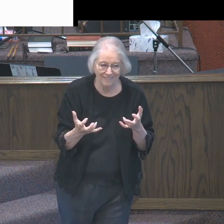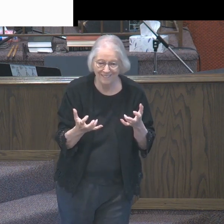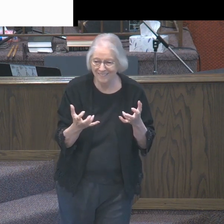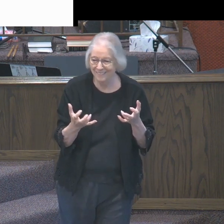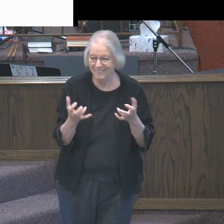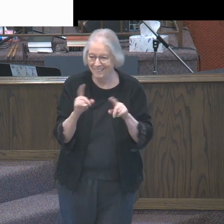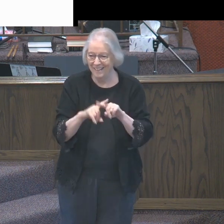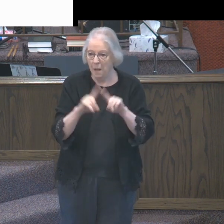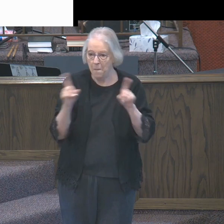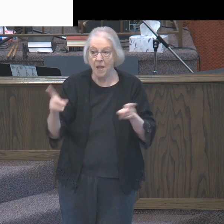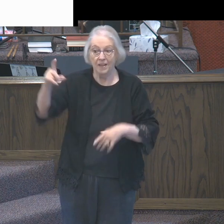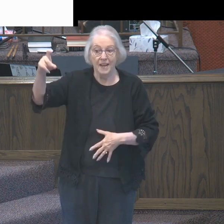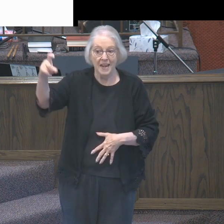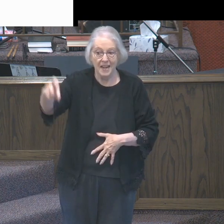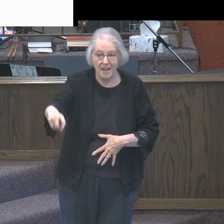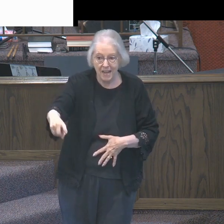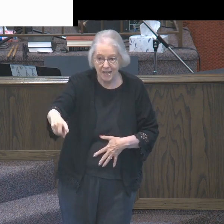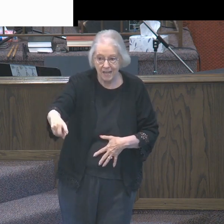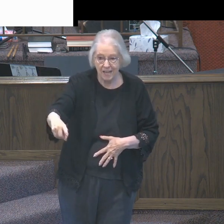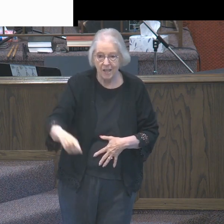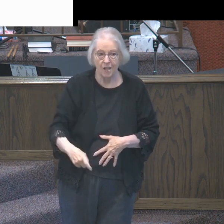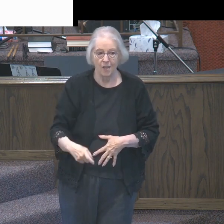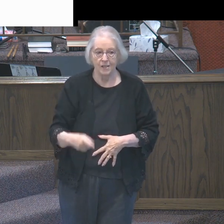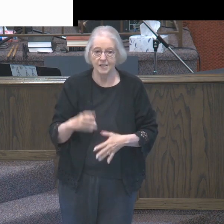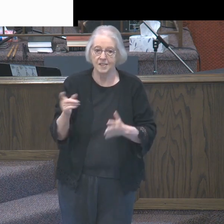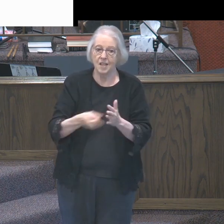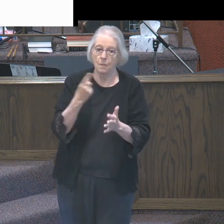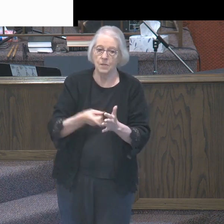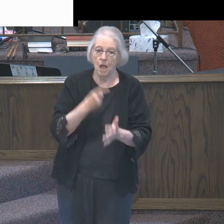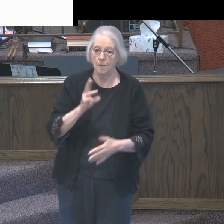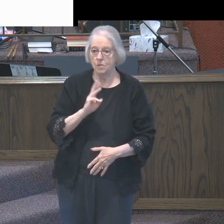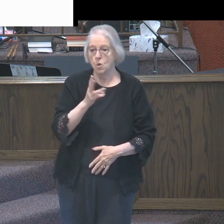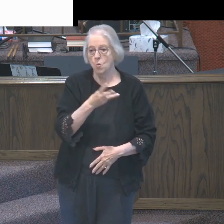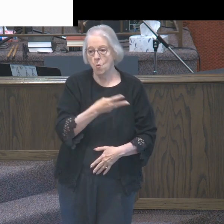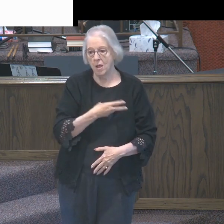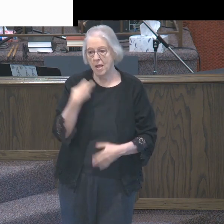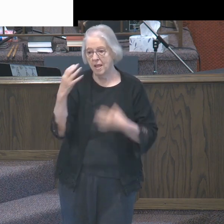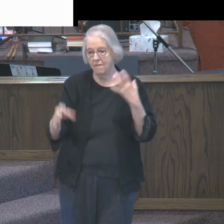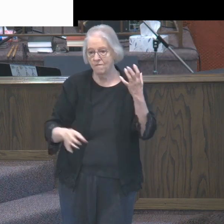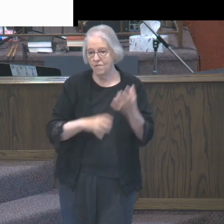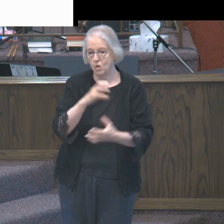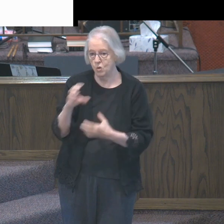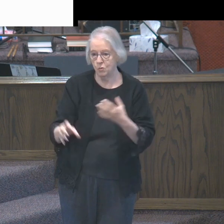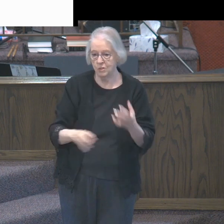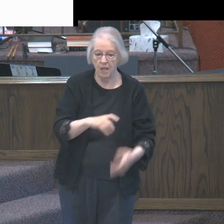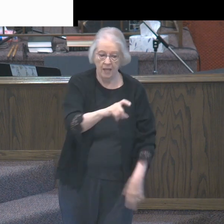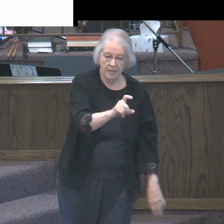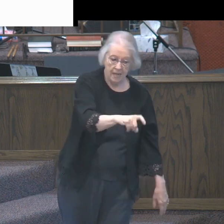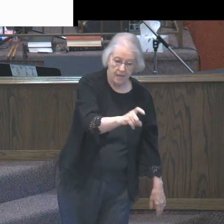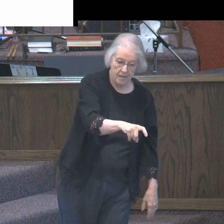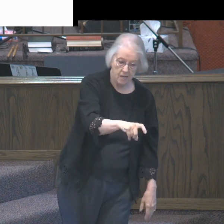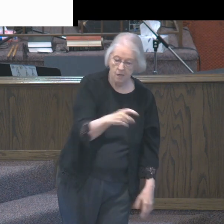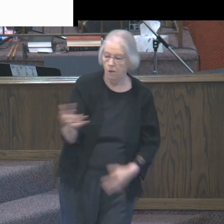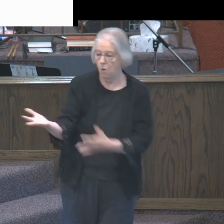often confuse need with want. This is the application of verse